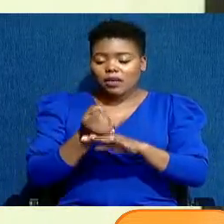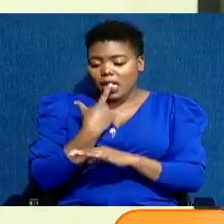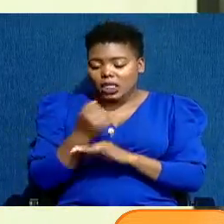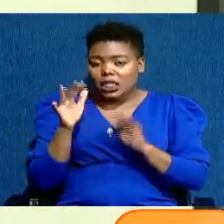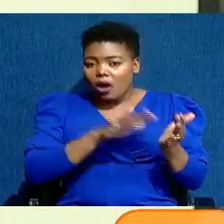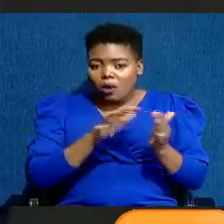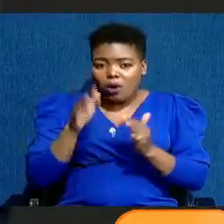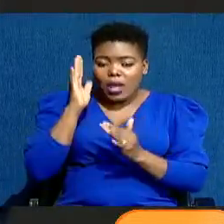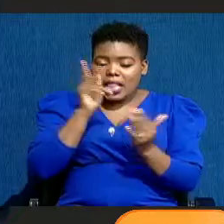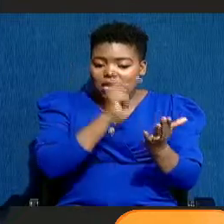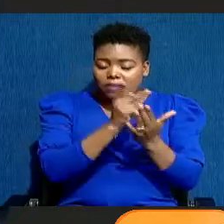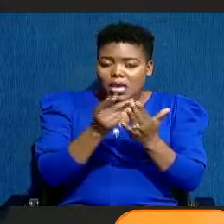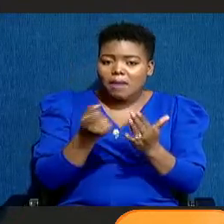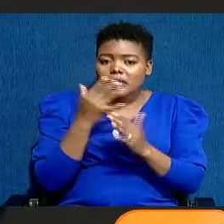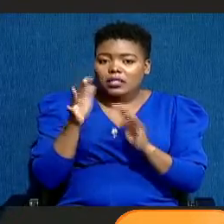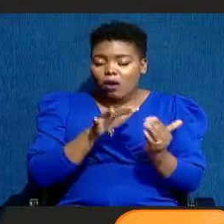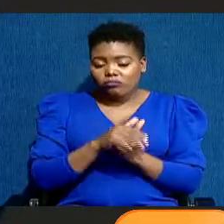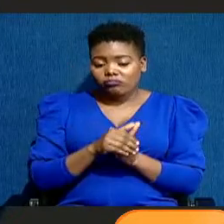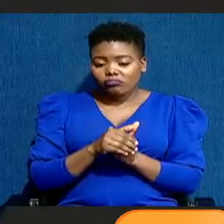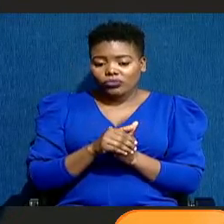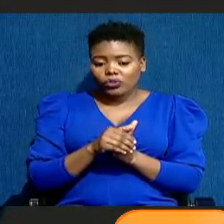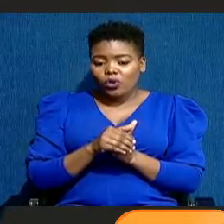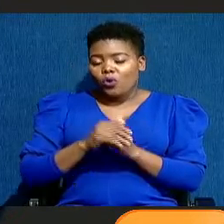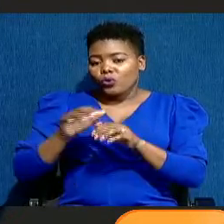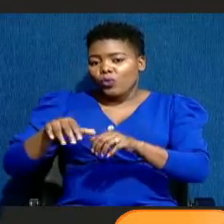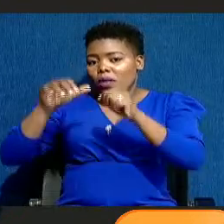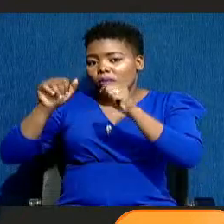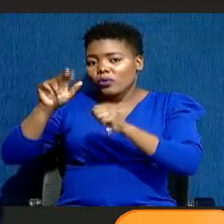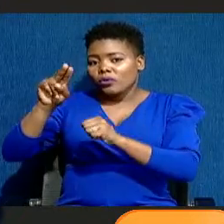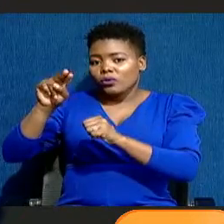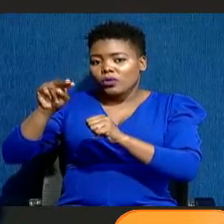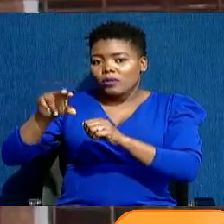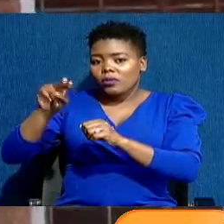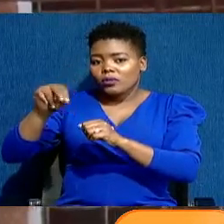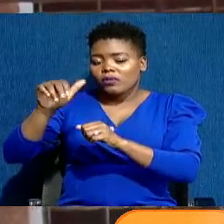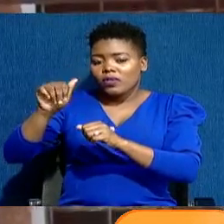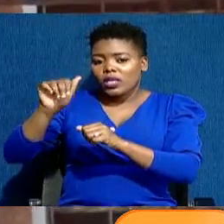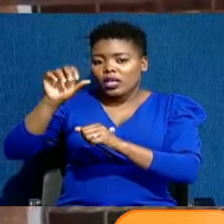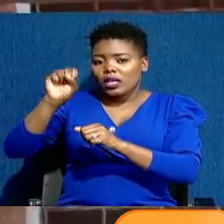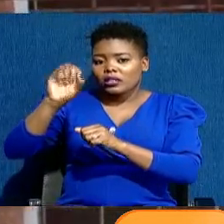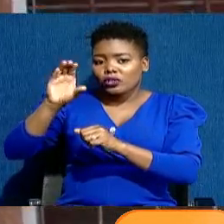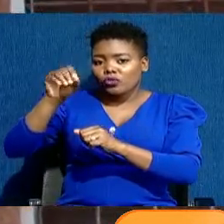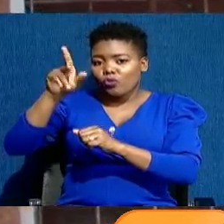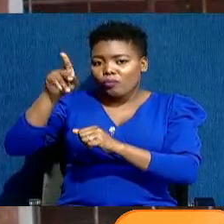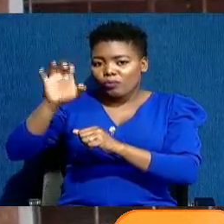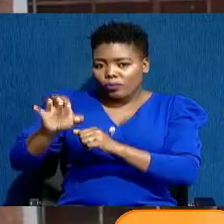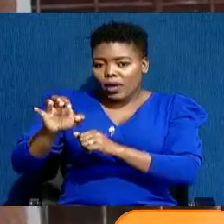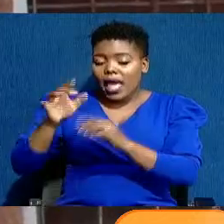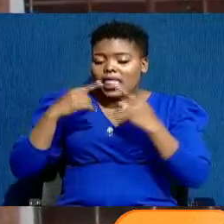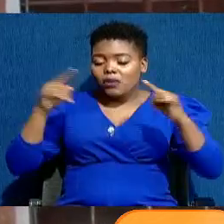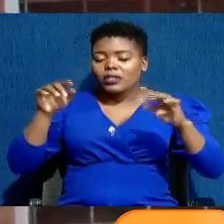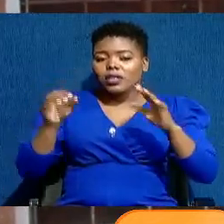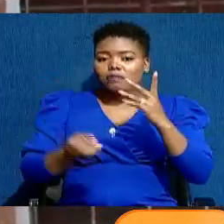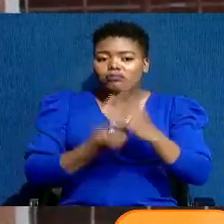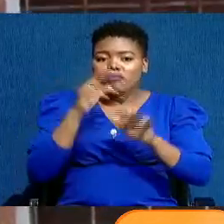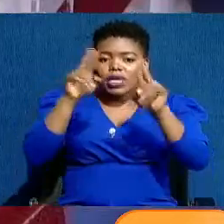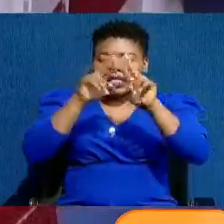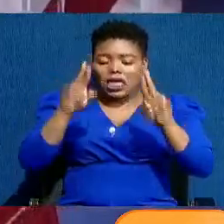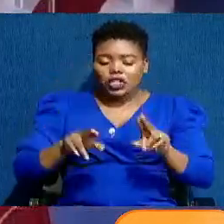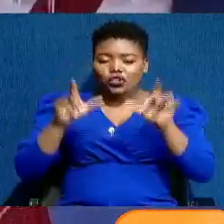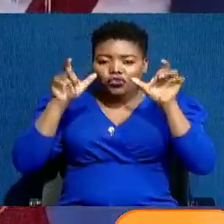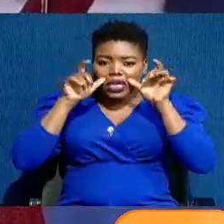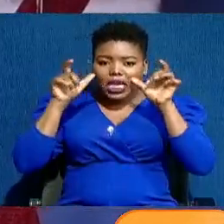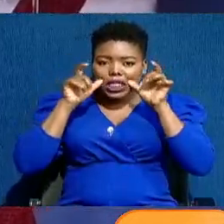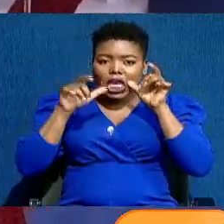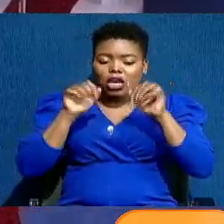going to store it. According to head of NASCOP, Dr. Andrew Mulwa, the announcement made at the International AIDS Society